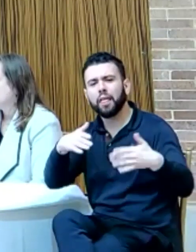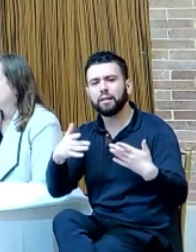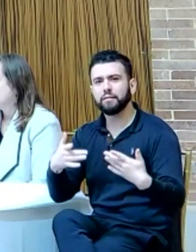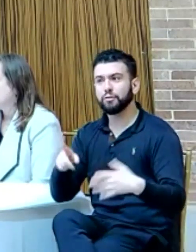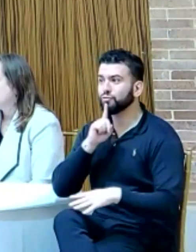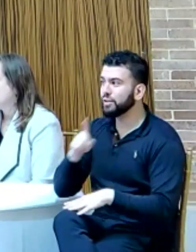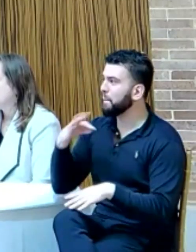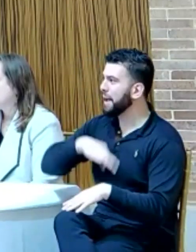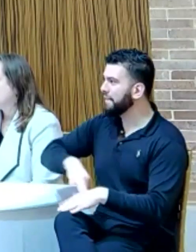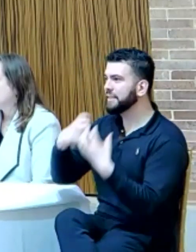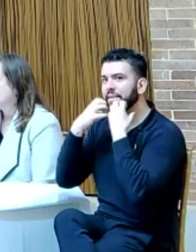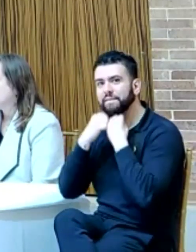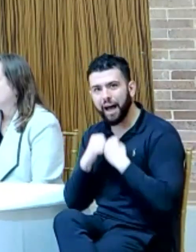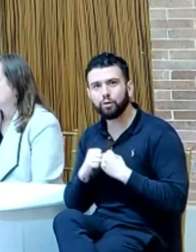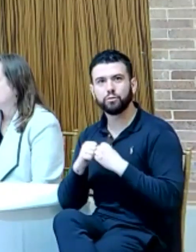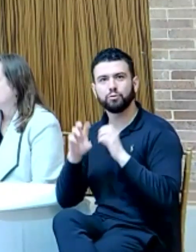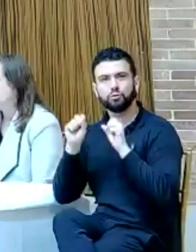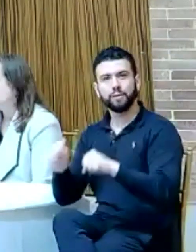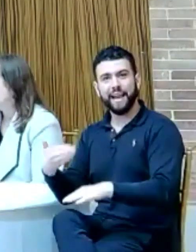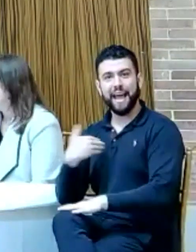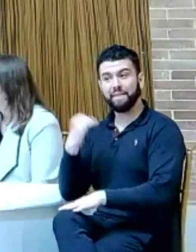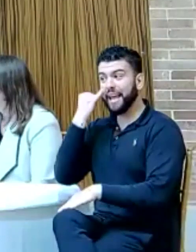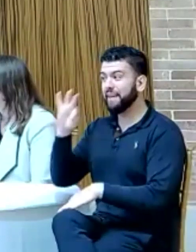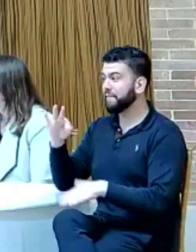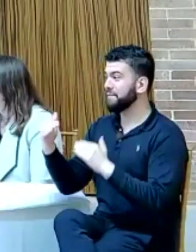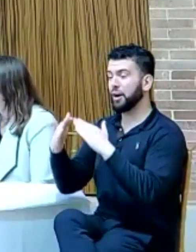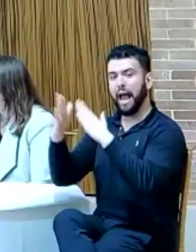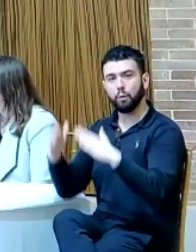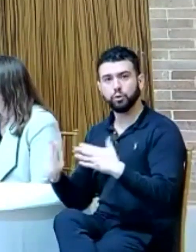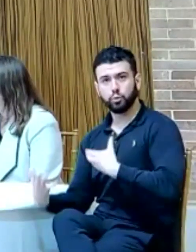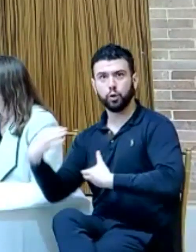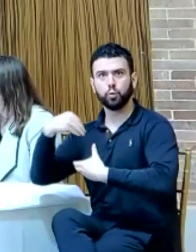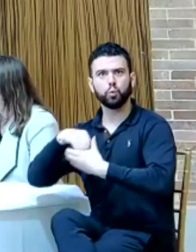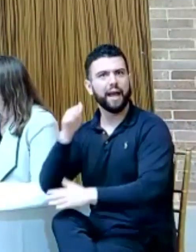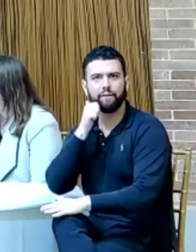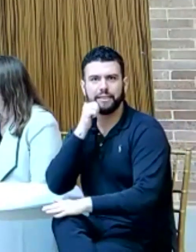realized by including fair housing in your everyday work so thank you